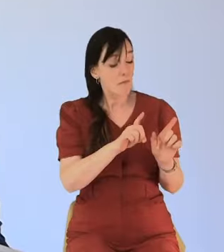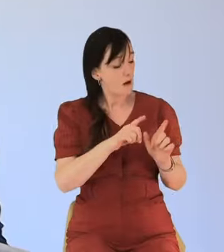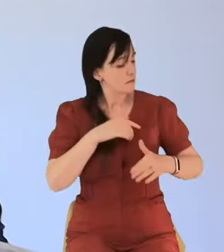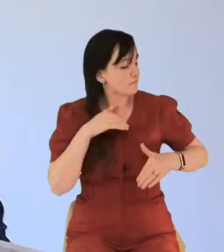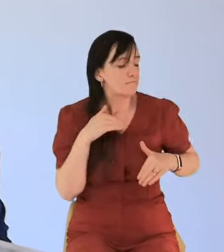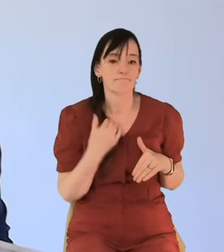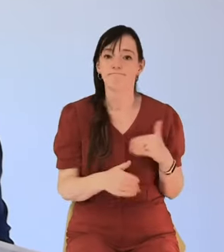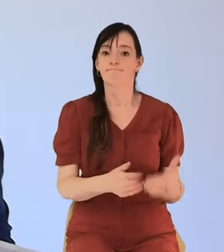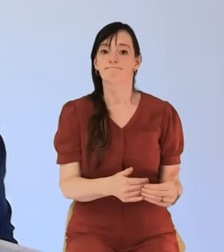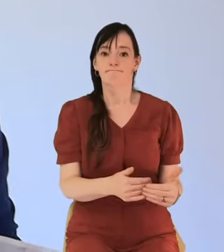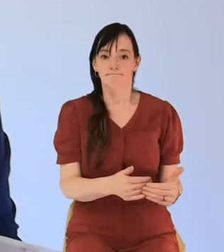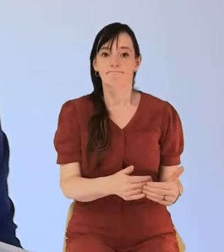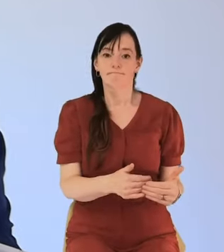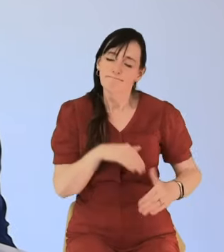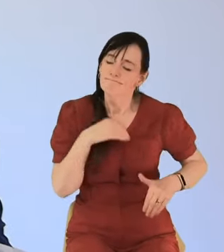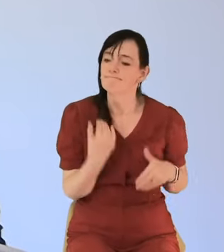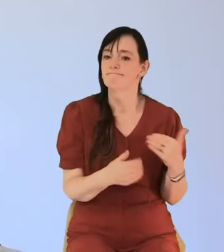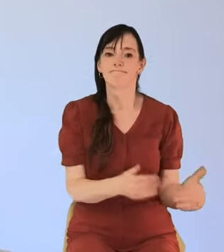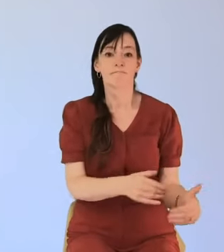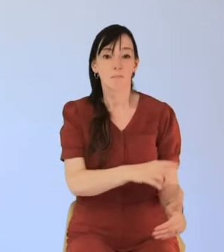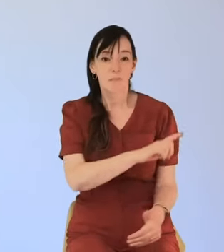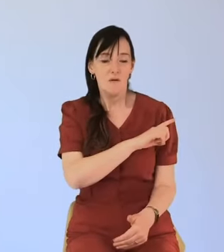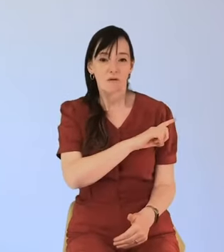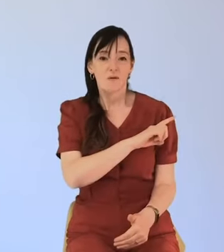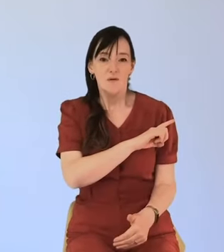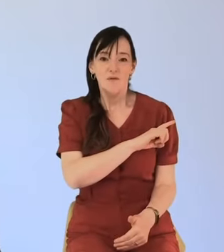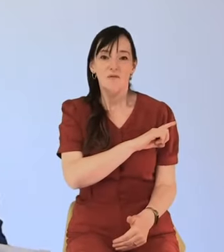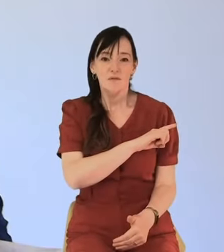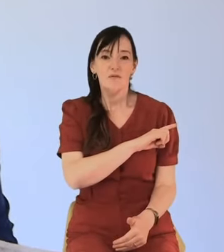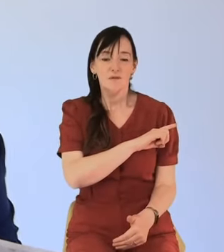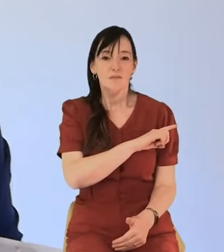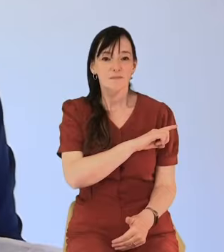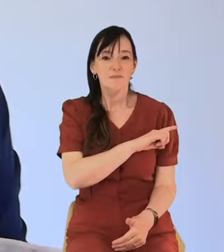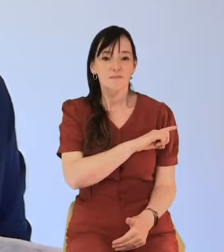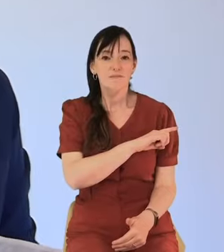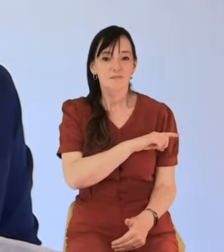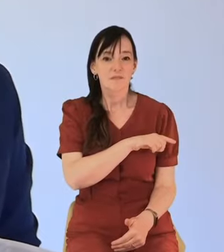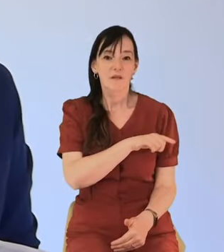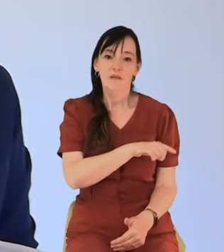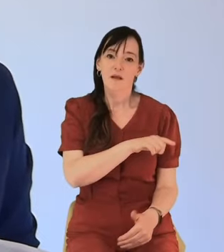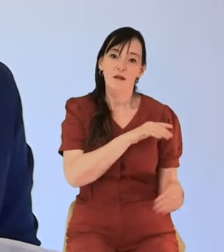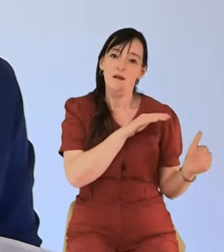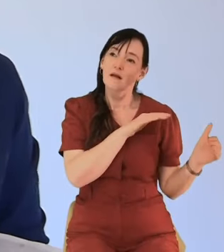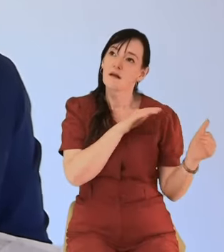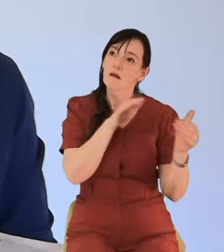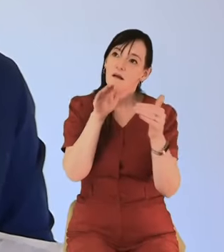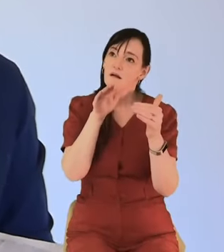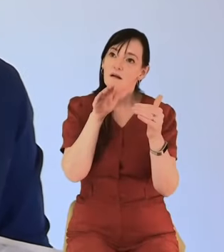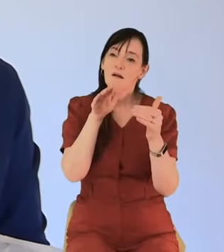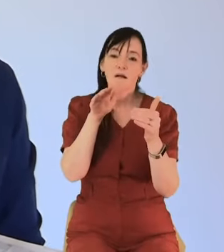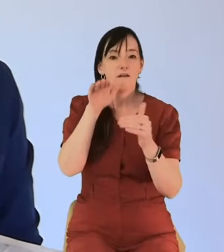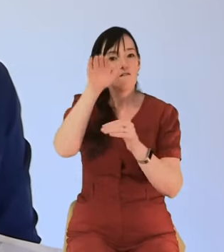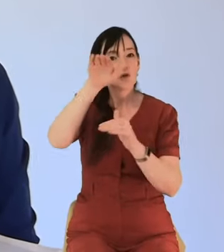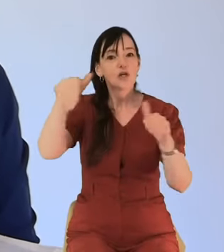they keep going. They keep going because they have got the day of the Lord to look forward